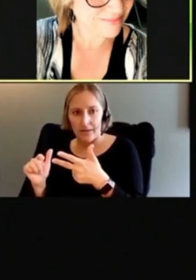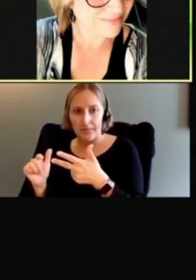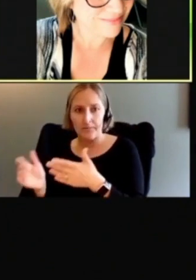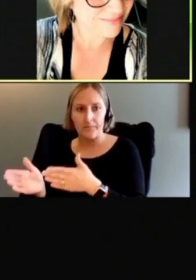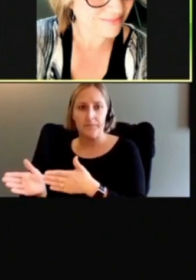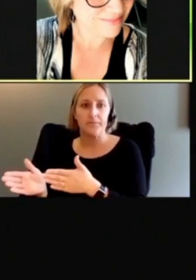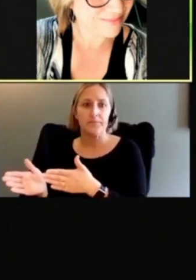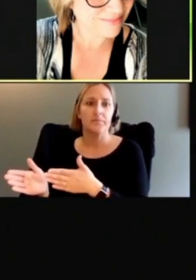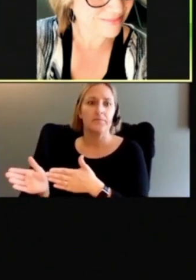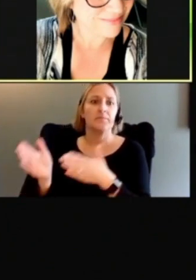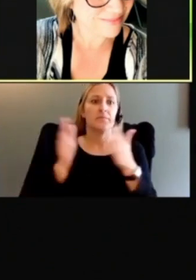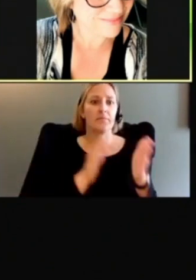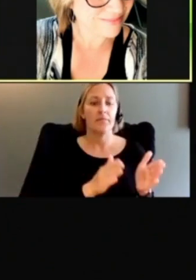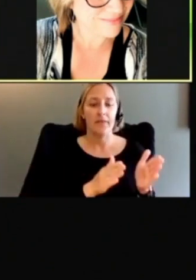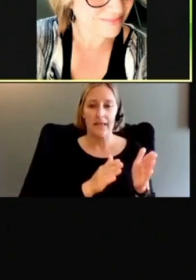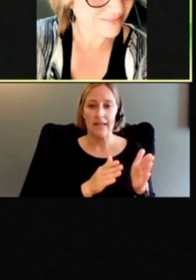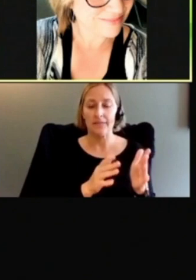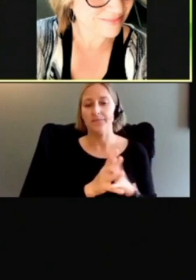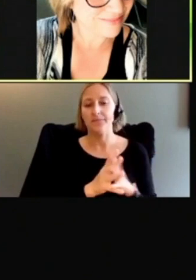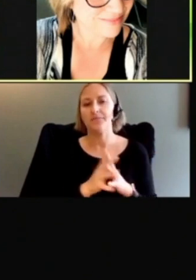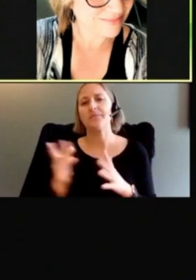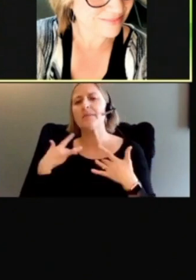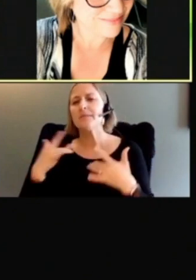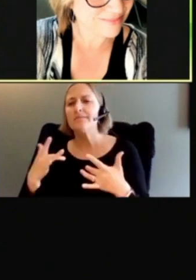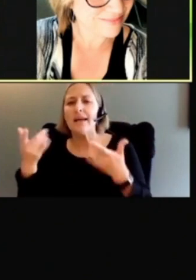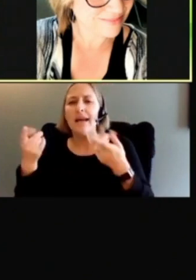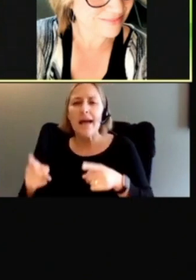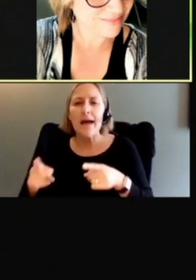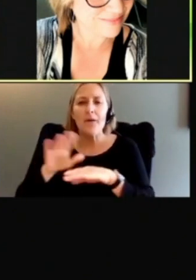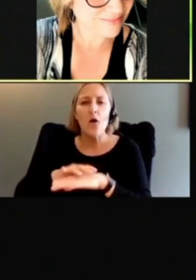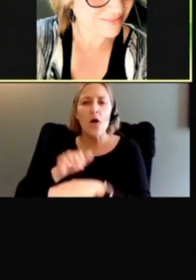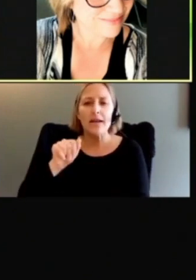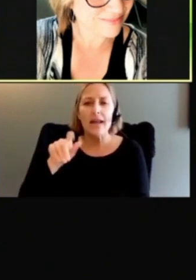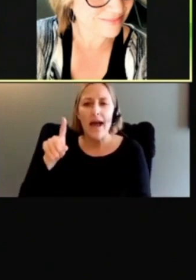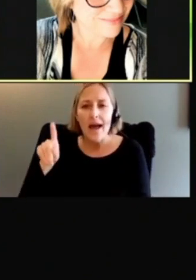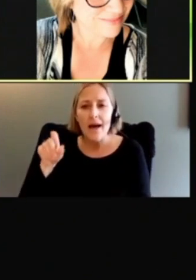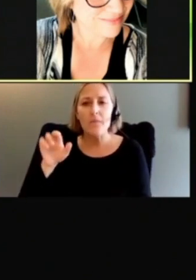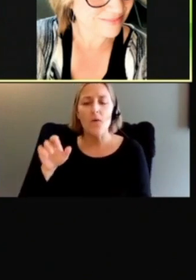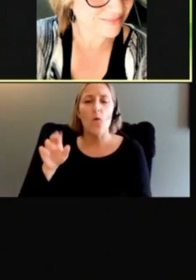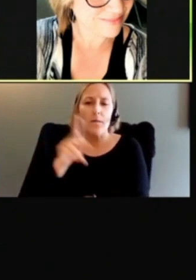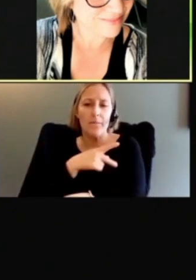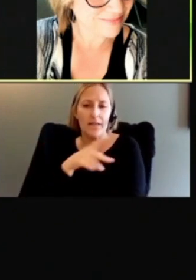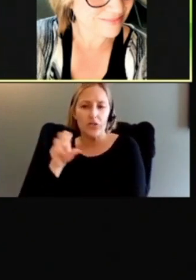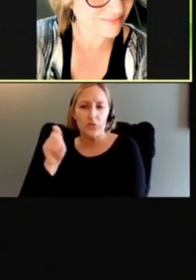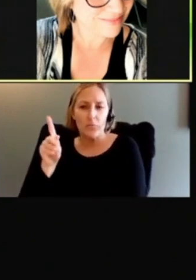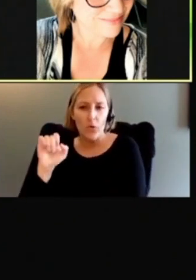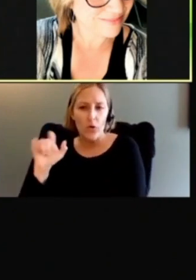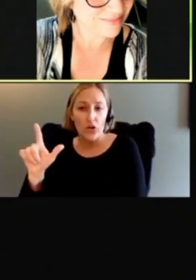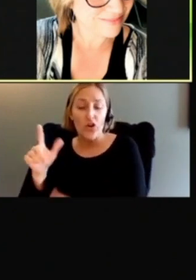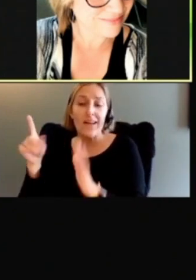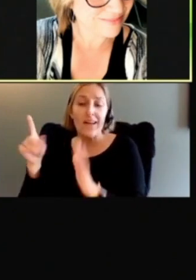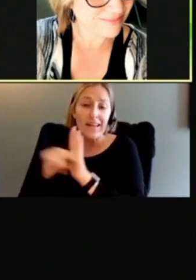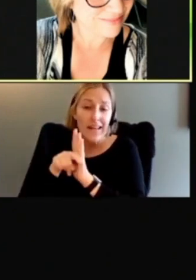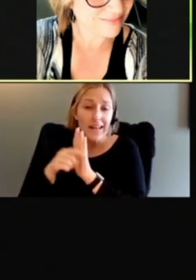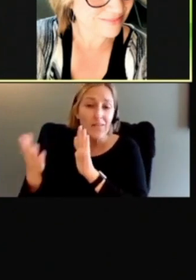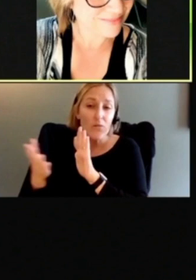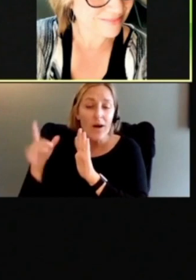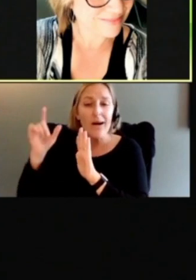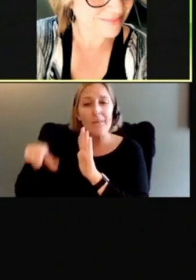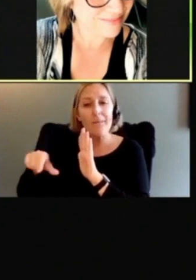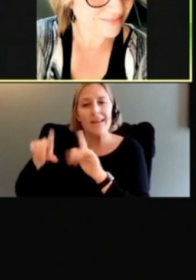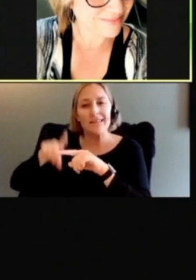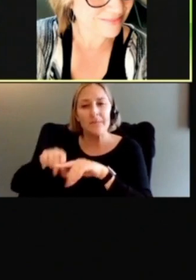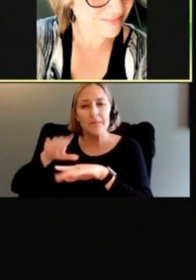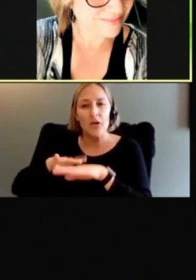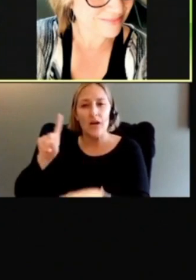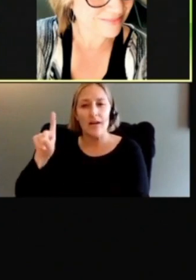And it's usually on an app or hosted through a patient portal. The downside is that you have to rely on data